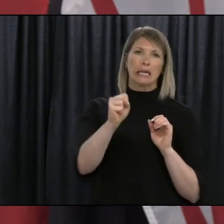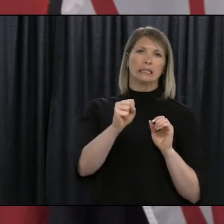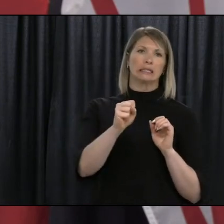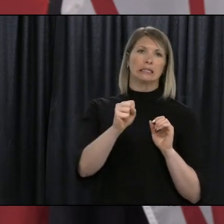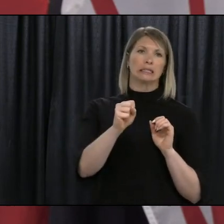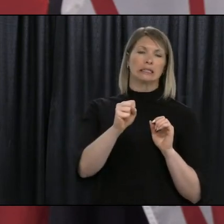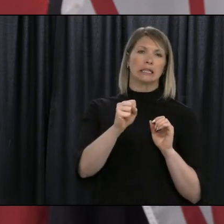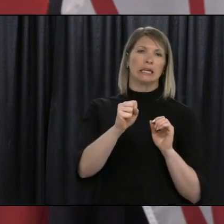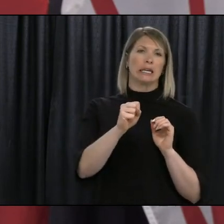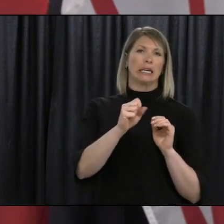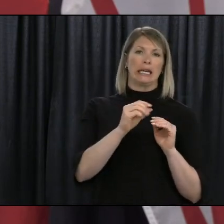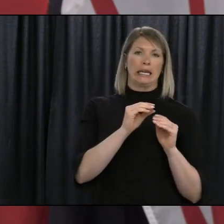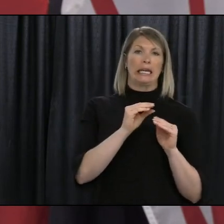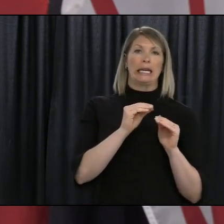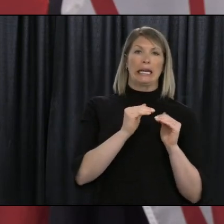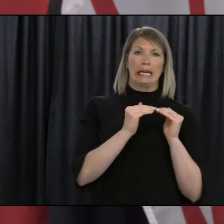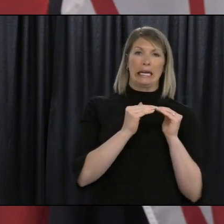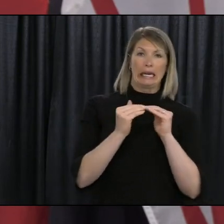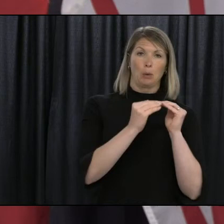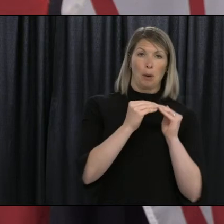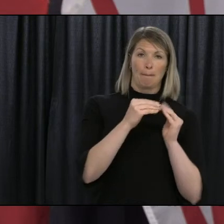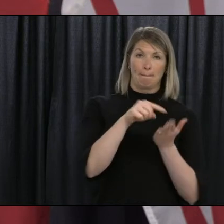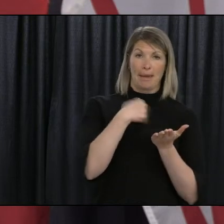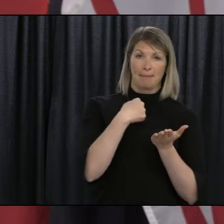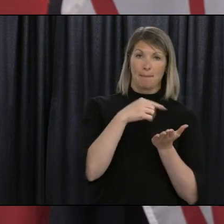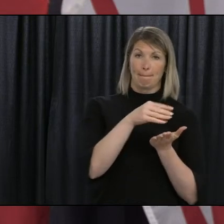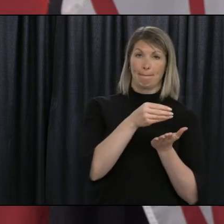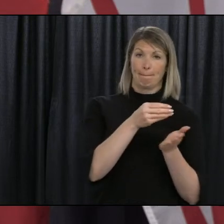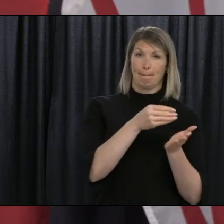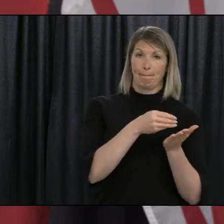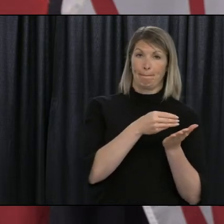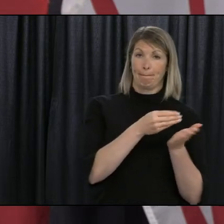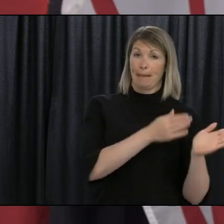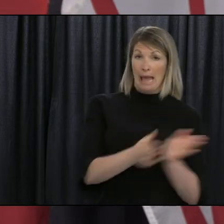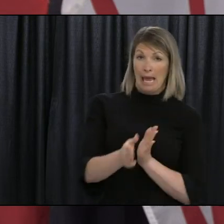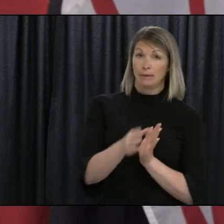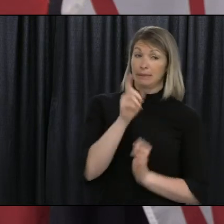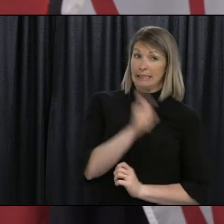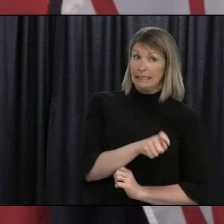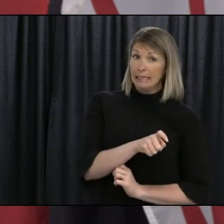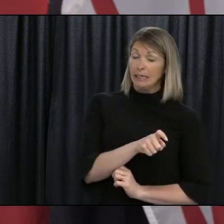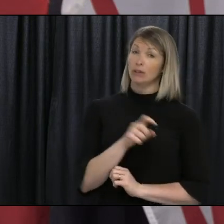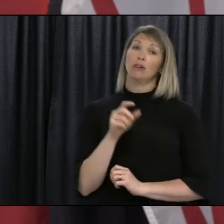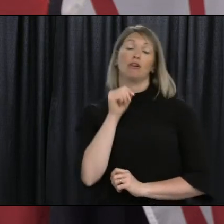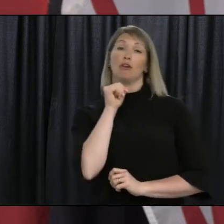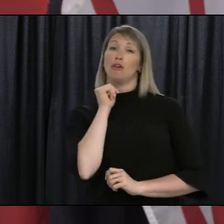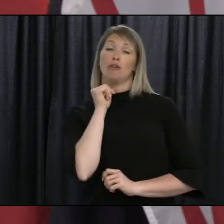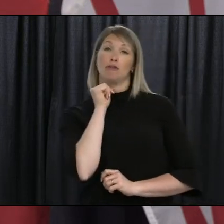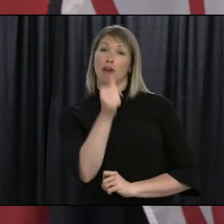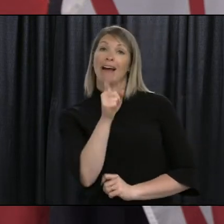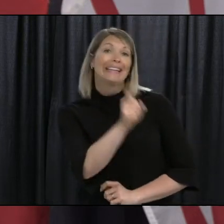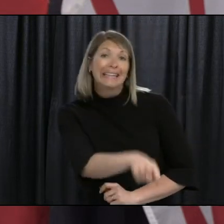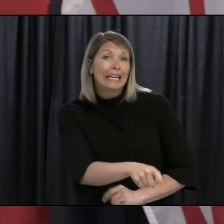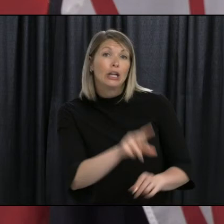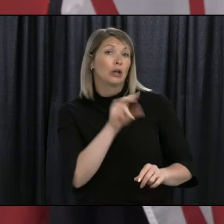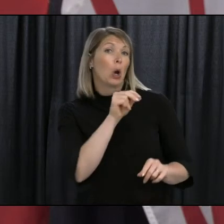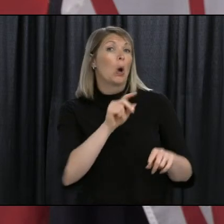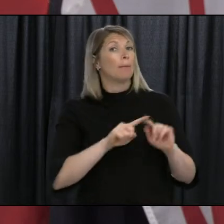have to be equalization, but equalization is the current program, so that's the program that I've referred to. It can be